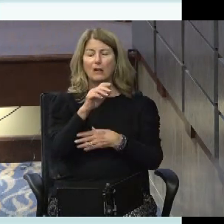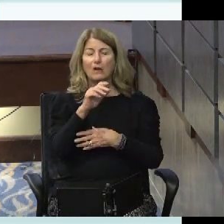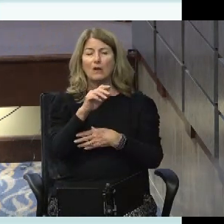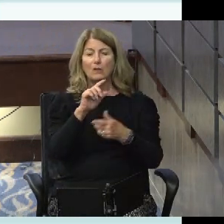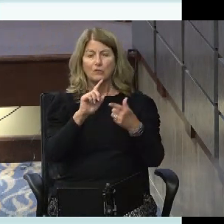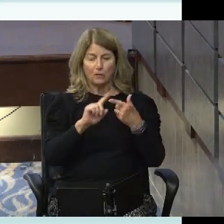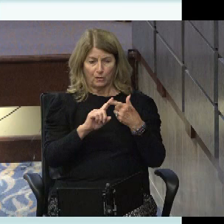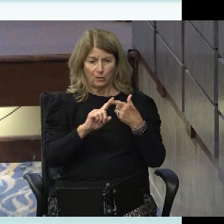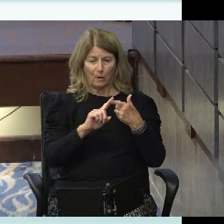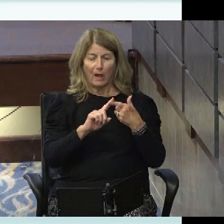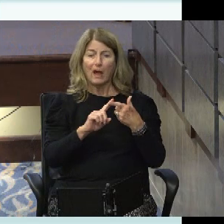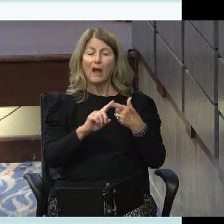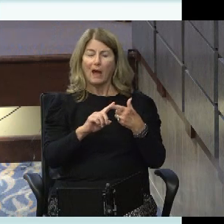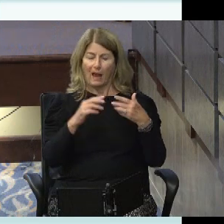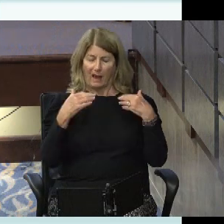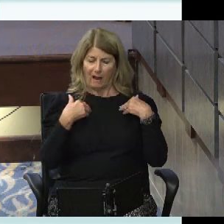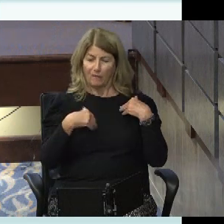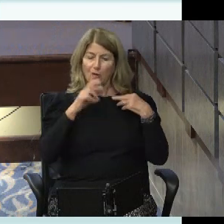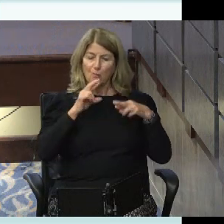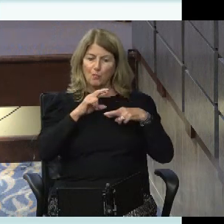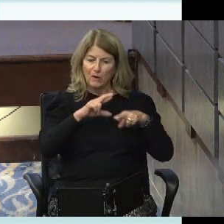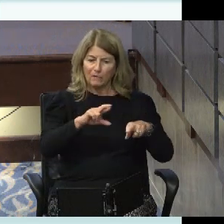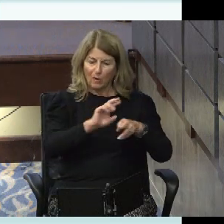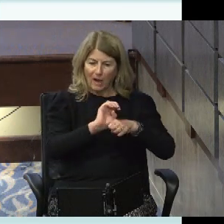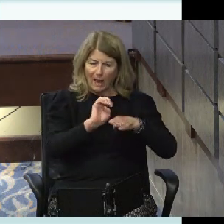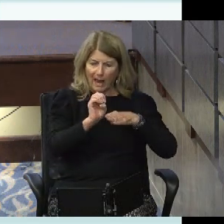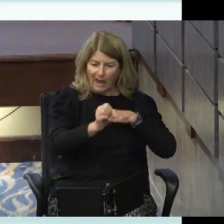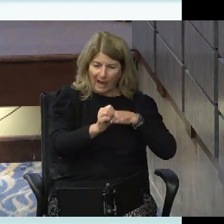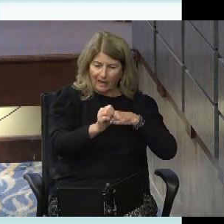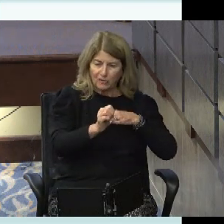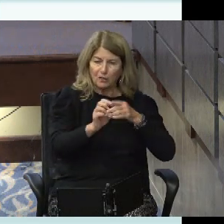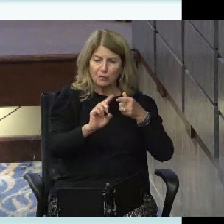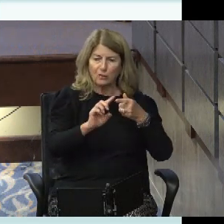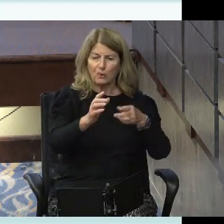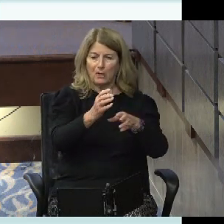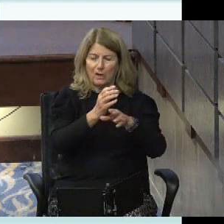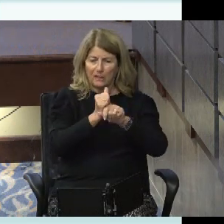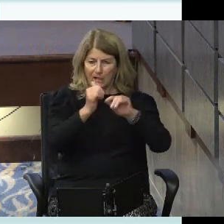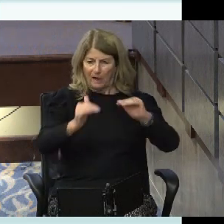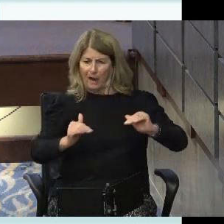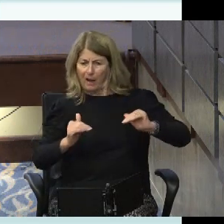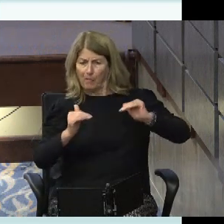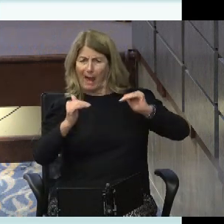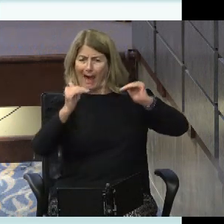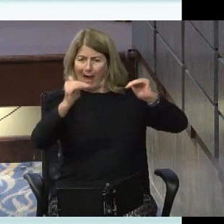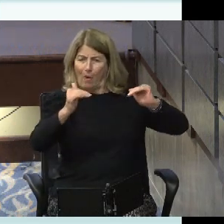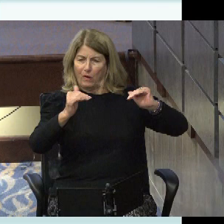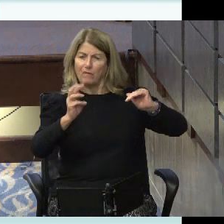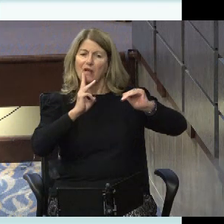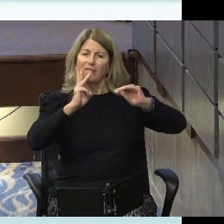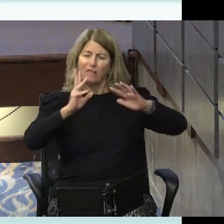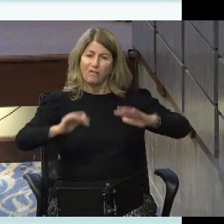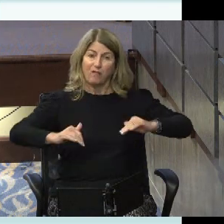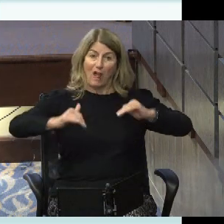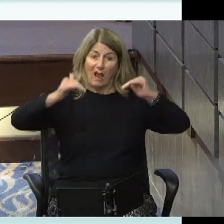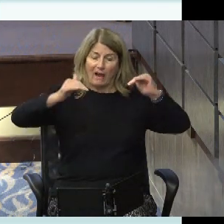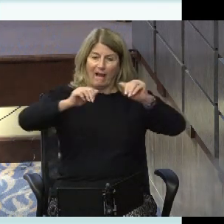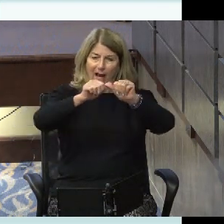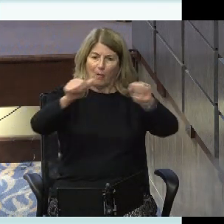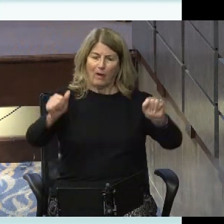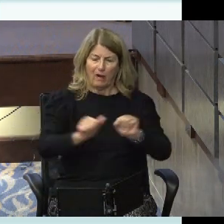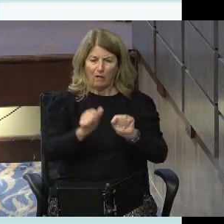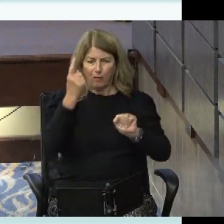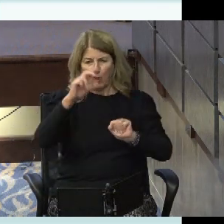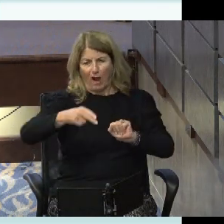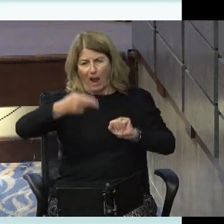river edge, to reconfigure the spaces, to get our path up out of the floodplain, to keep it at that higher elevation, and then also create these